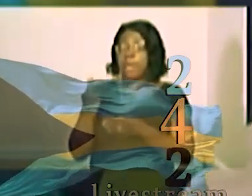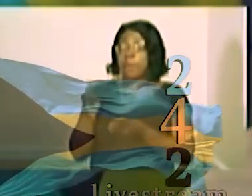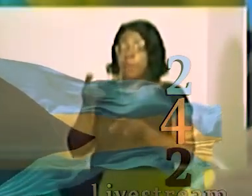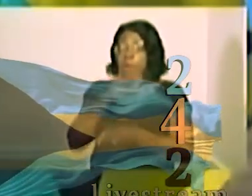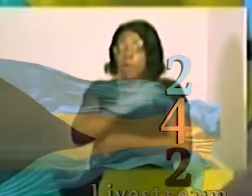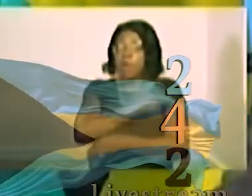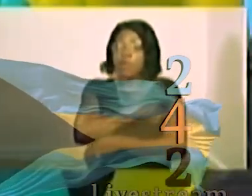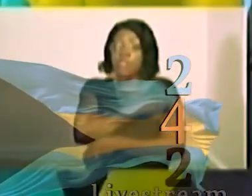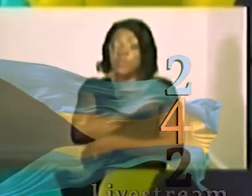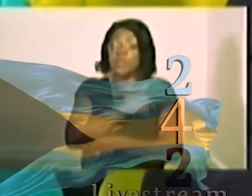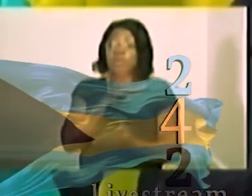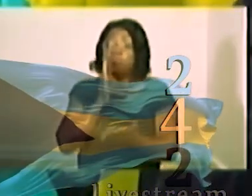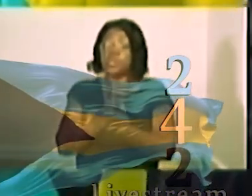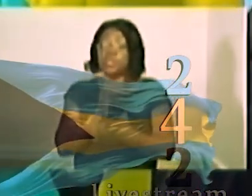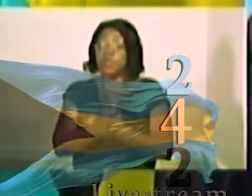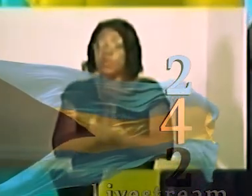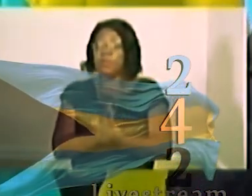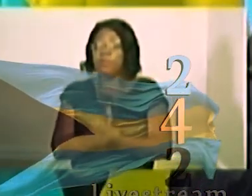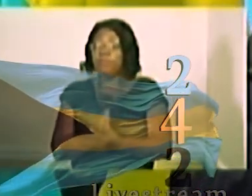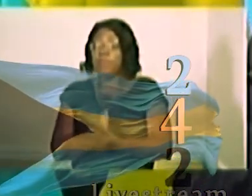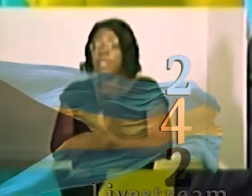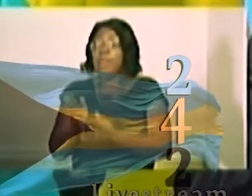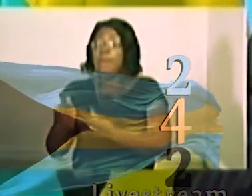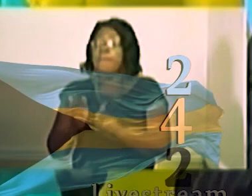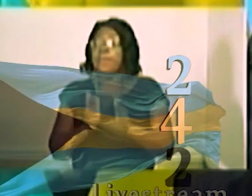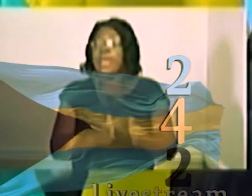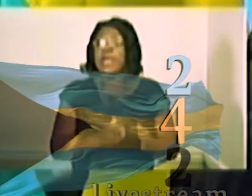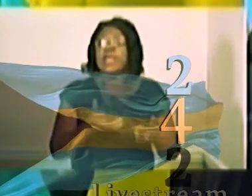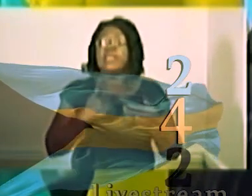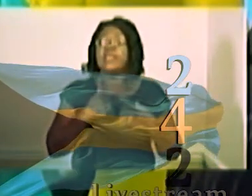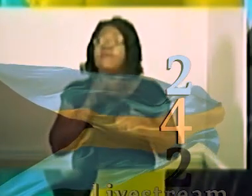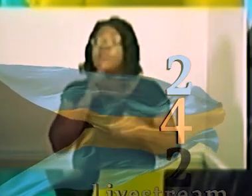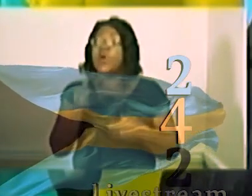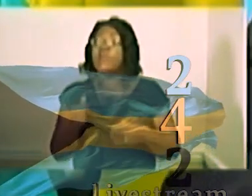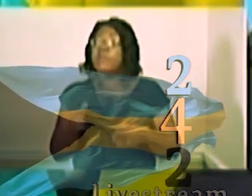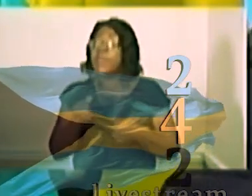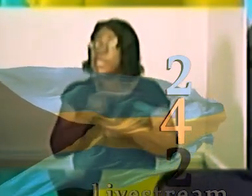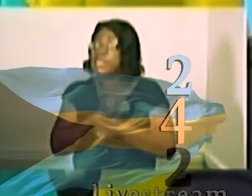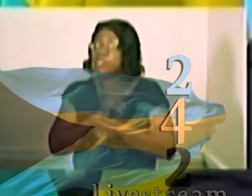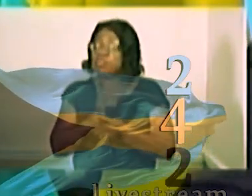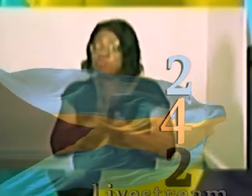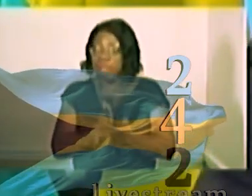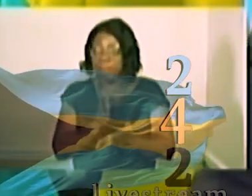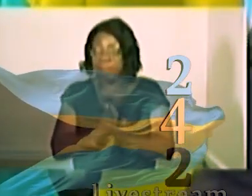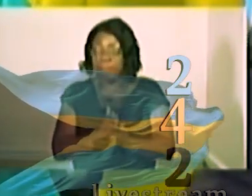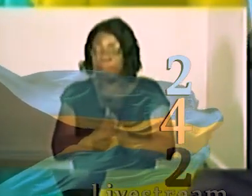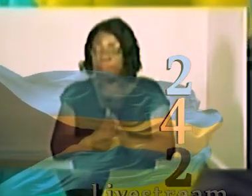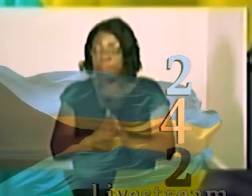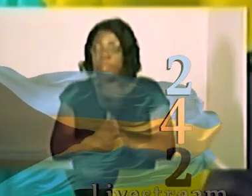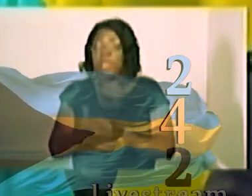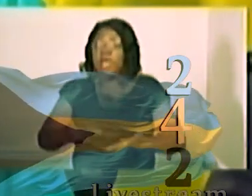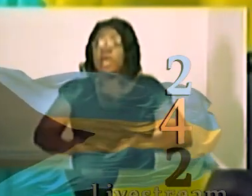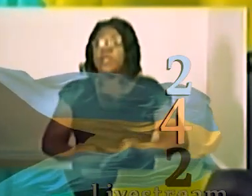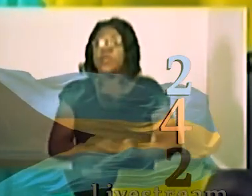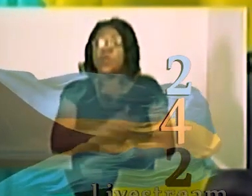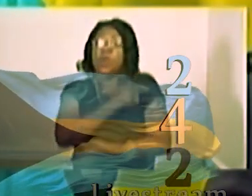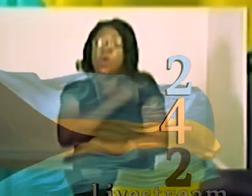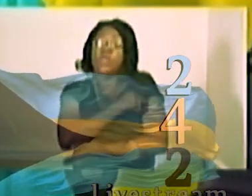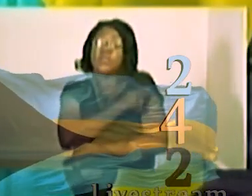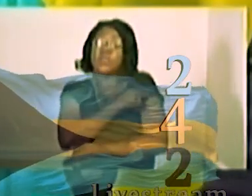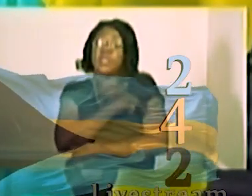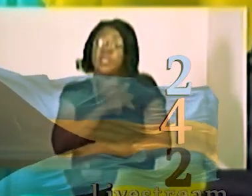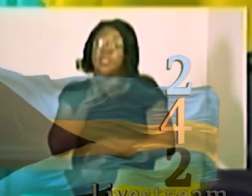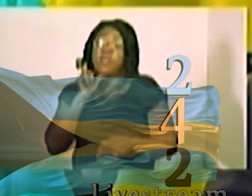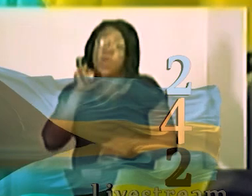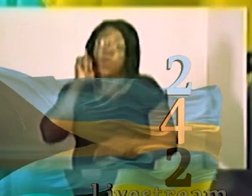Thank you very much for your question. Plans have not been scratched. As you know, a new hospital would take at least 3 years to build, and things must